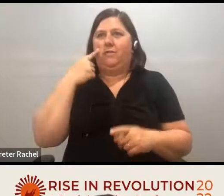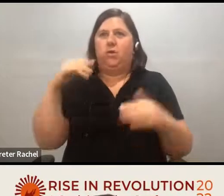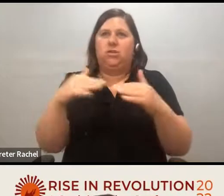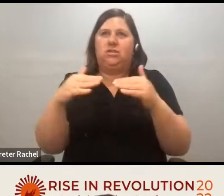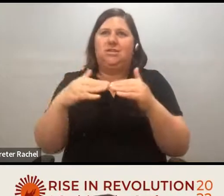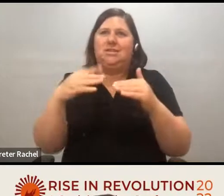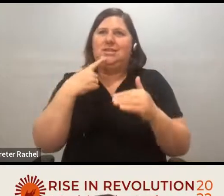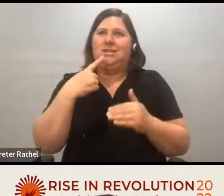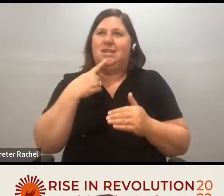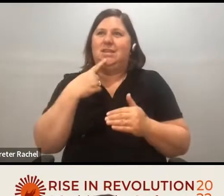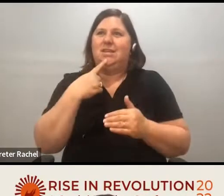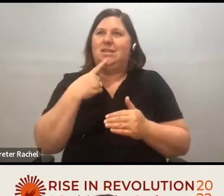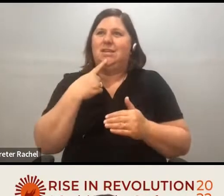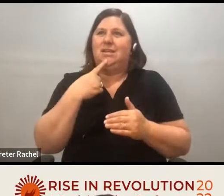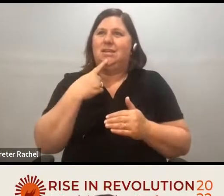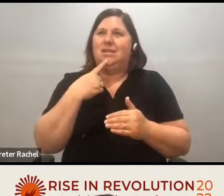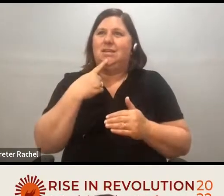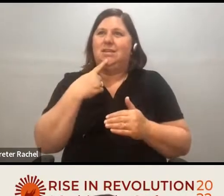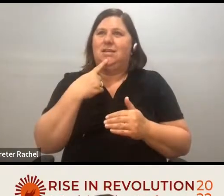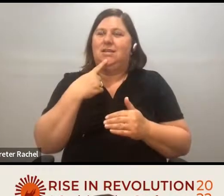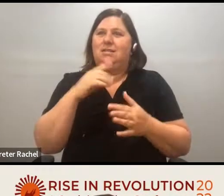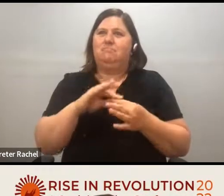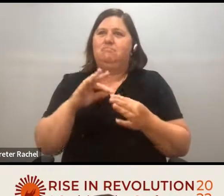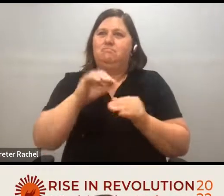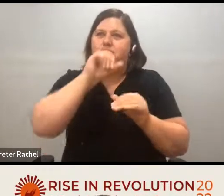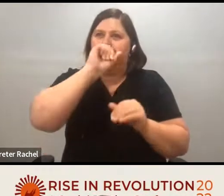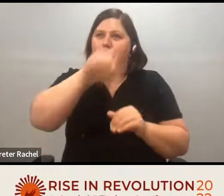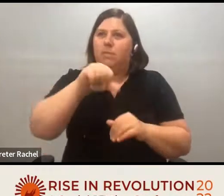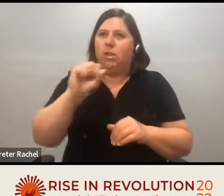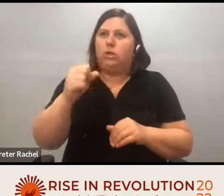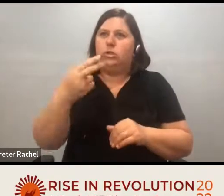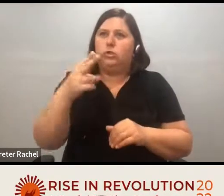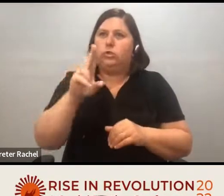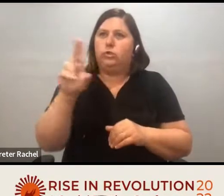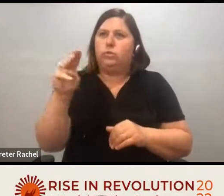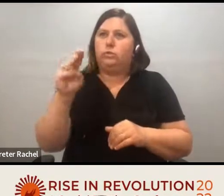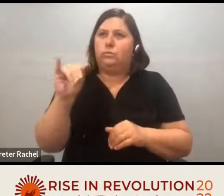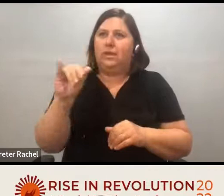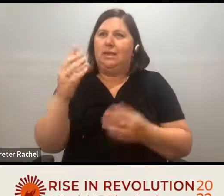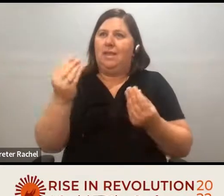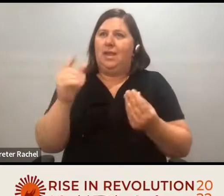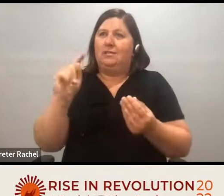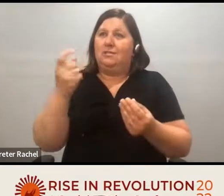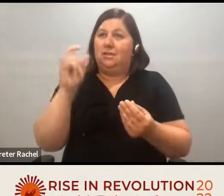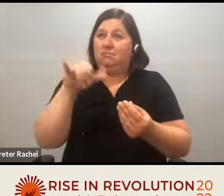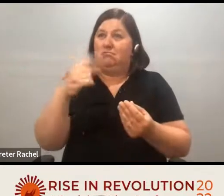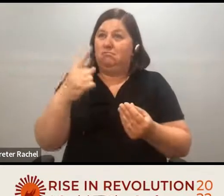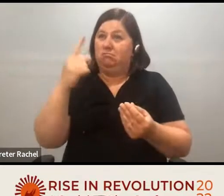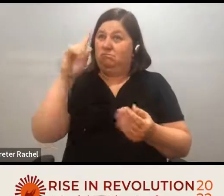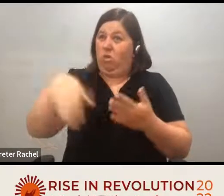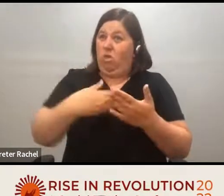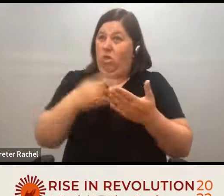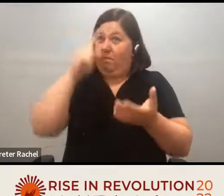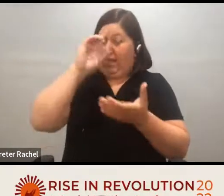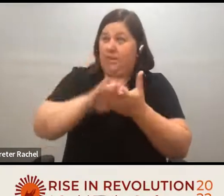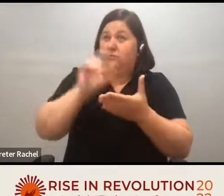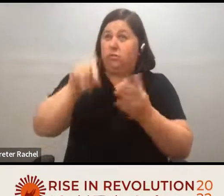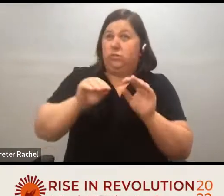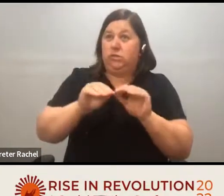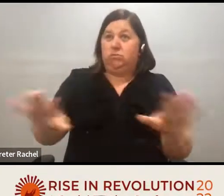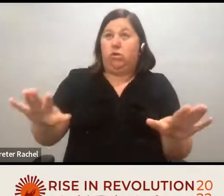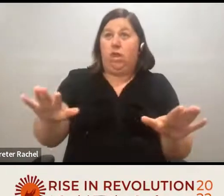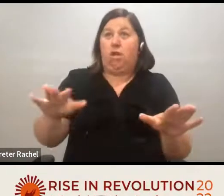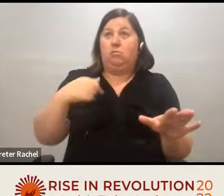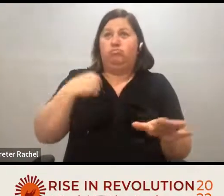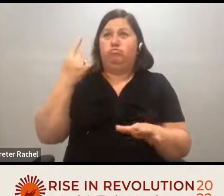ask, they commented, love the Shumi land tax. Is this something you all believe should be spread across?